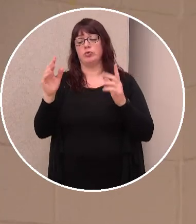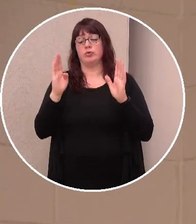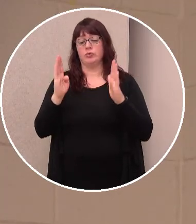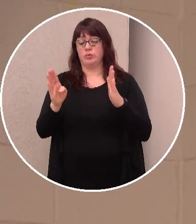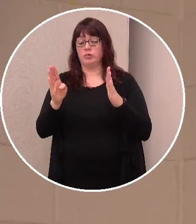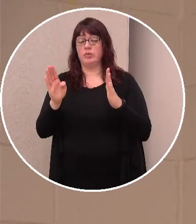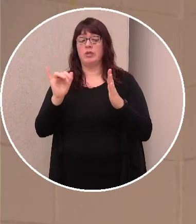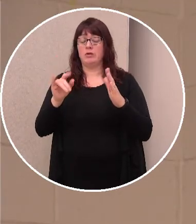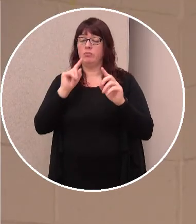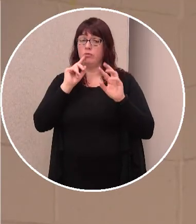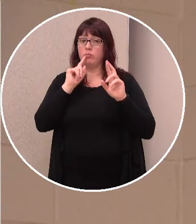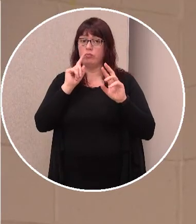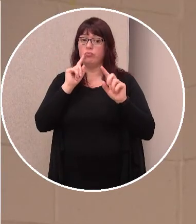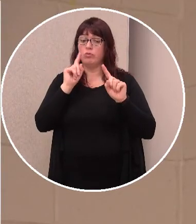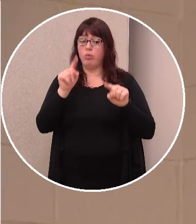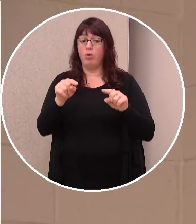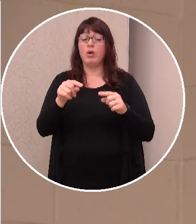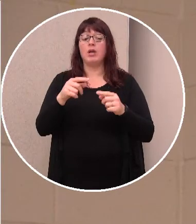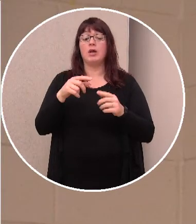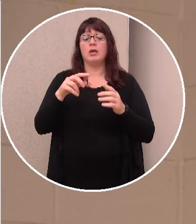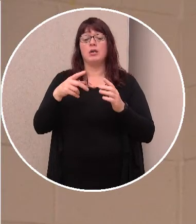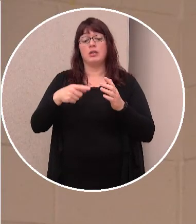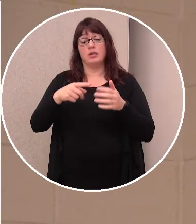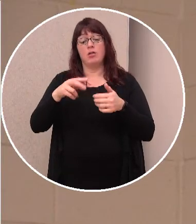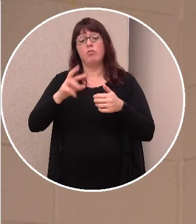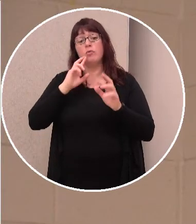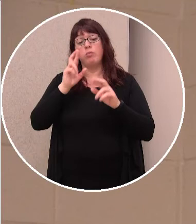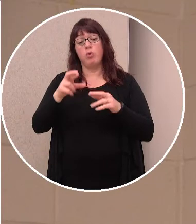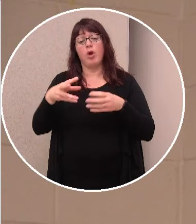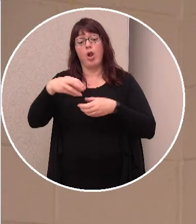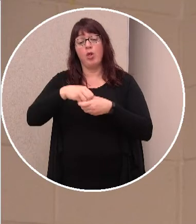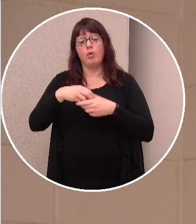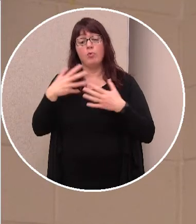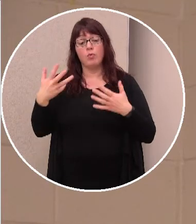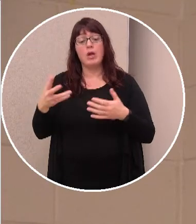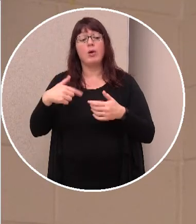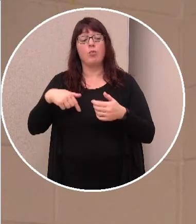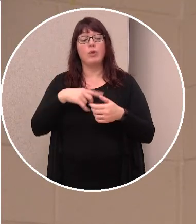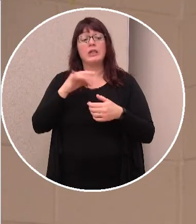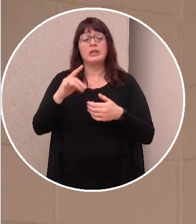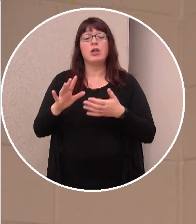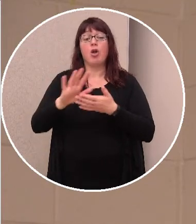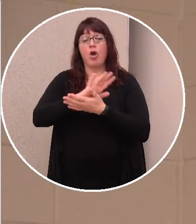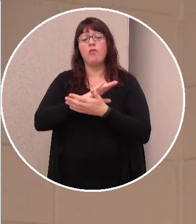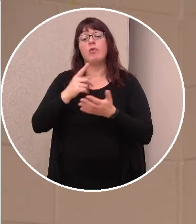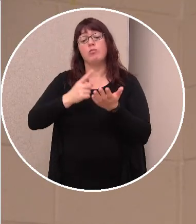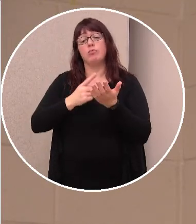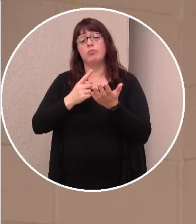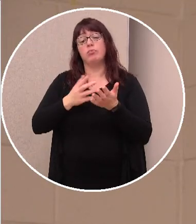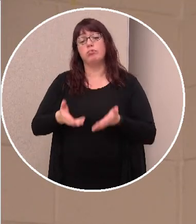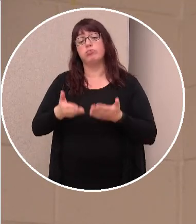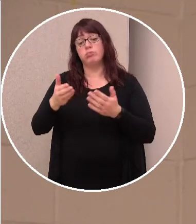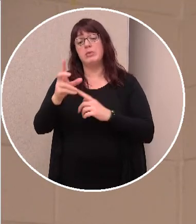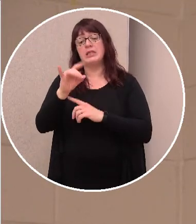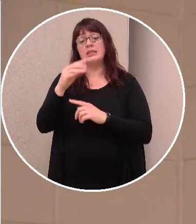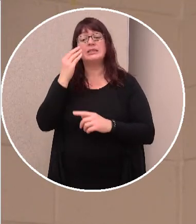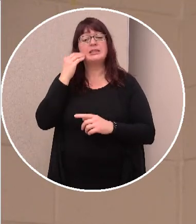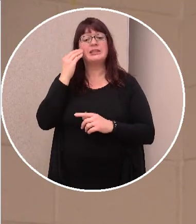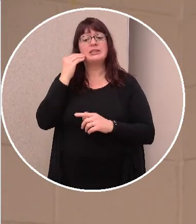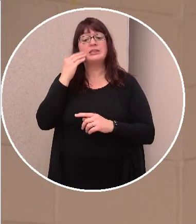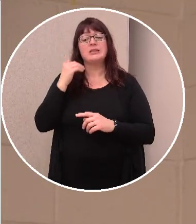period. Highlights from the annual report were covered and presented in the September meeting of the Director's